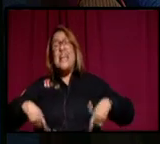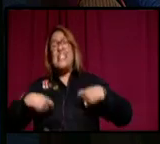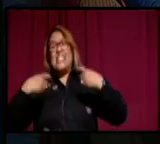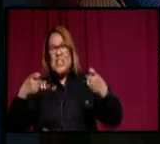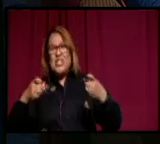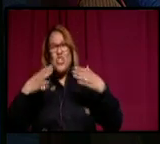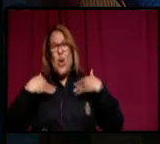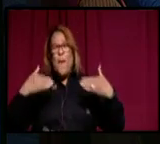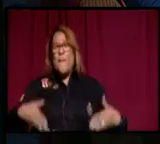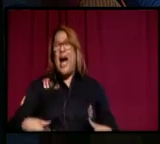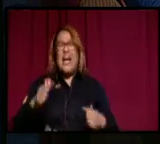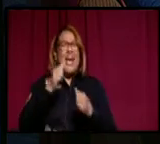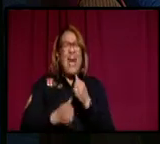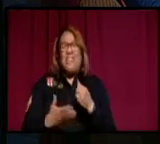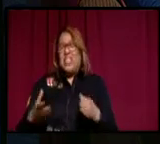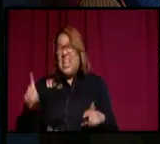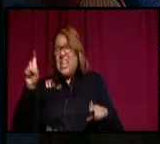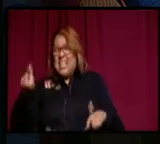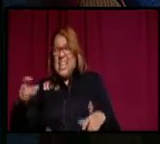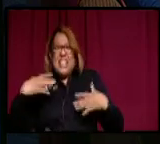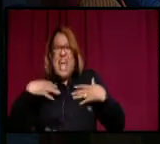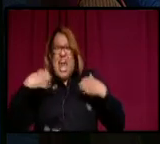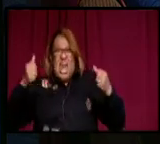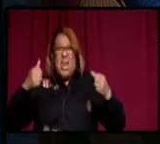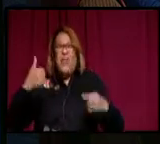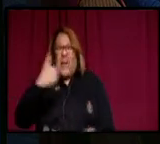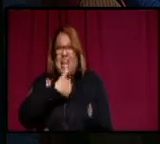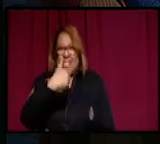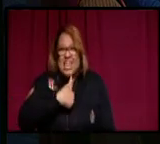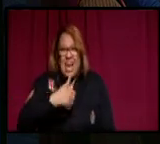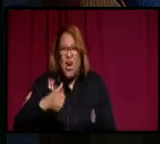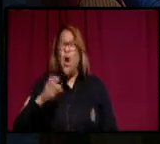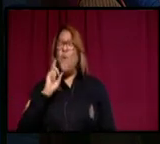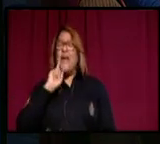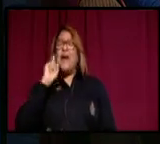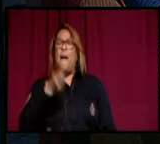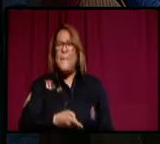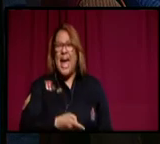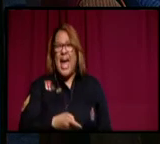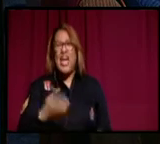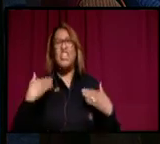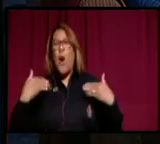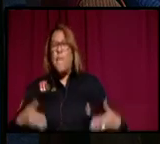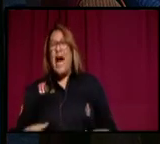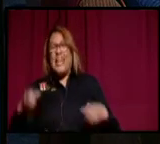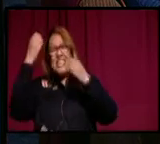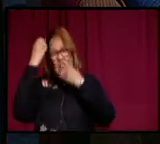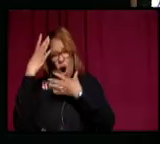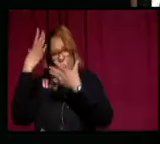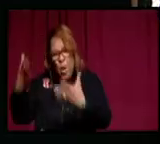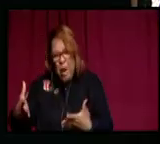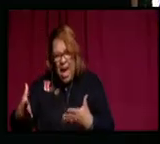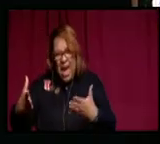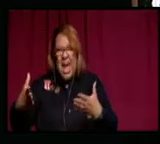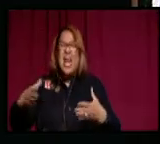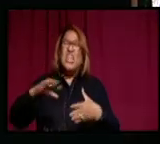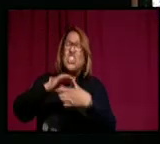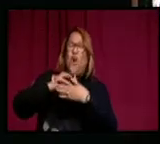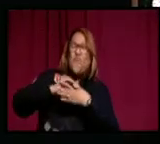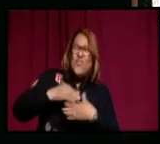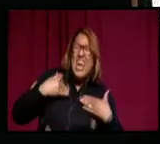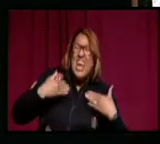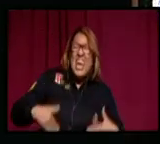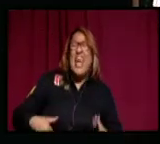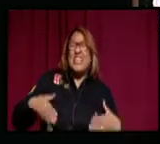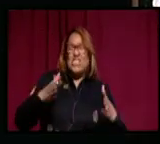with everything that it needs for it to heal itself. So we command your body to obey the word. We command your flesh to line up